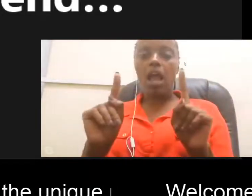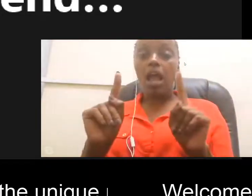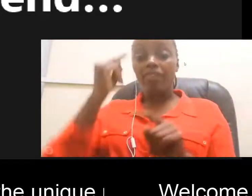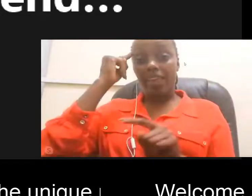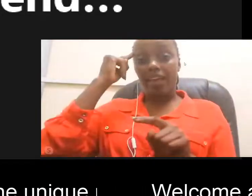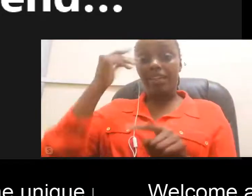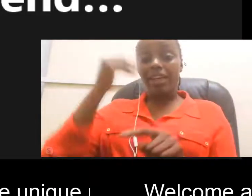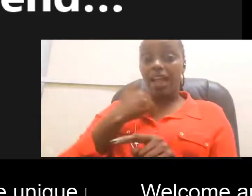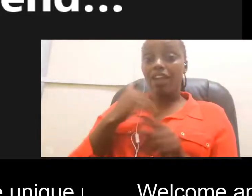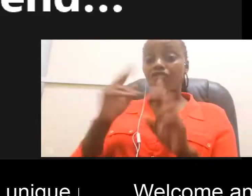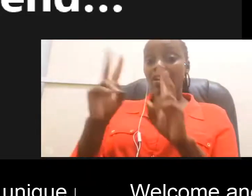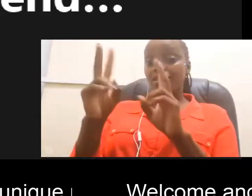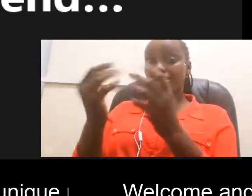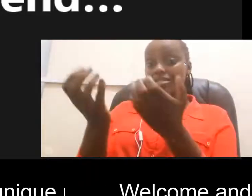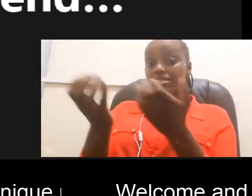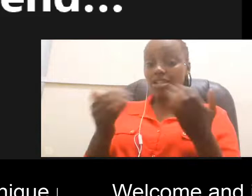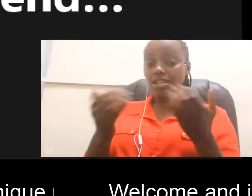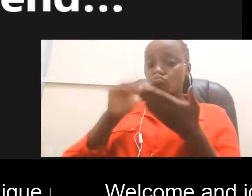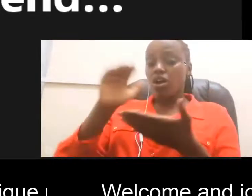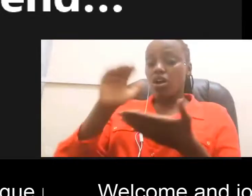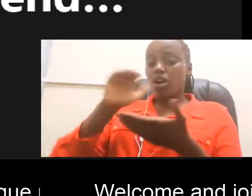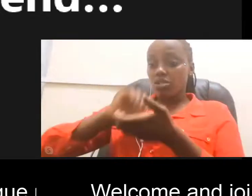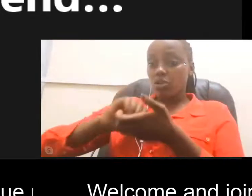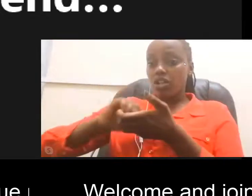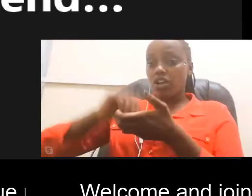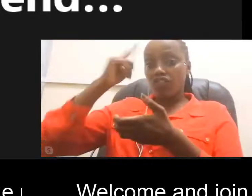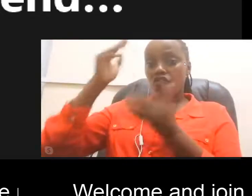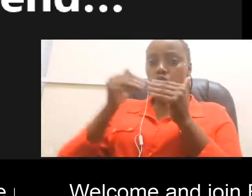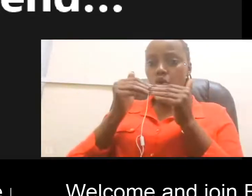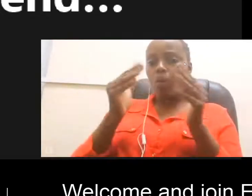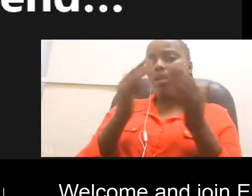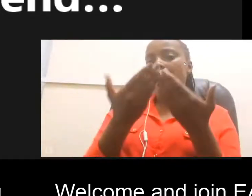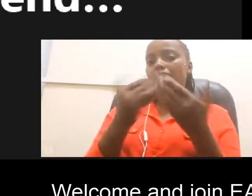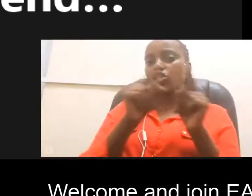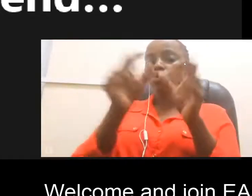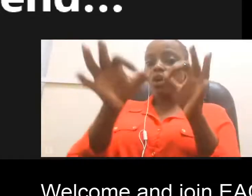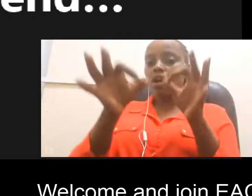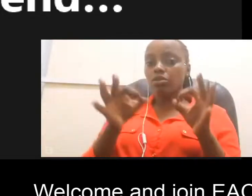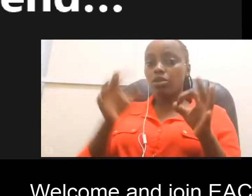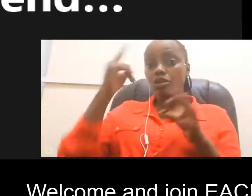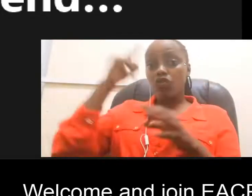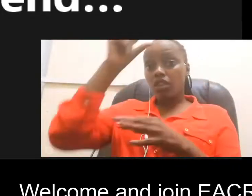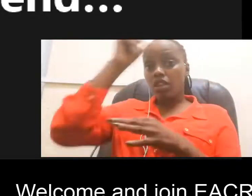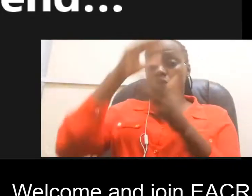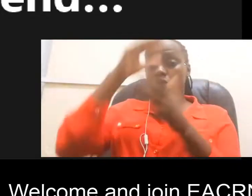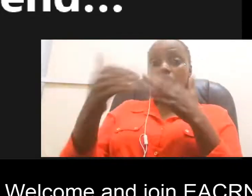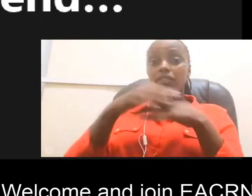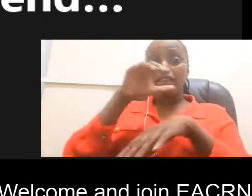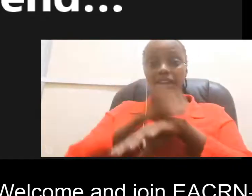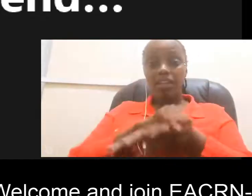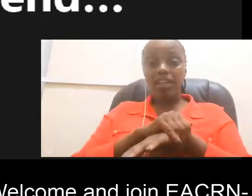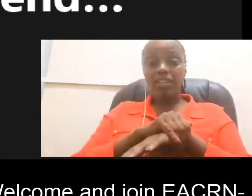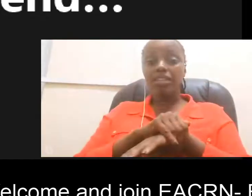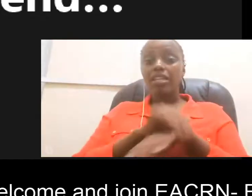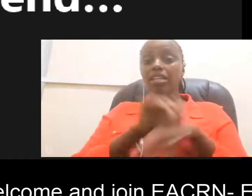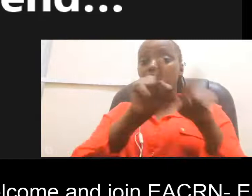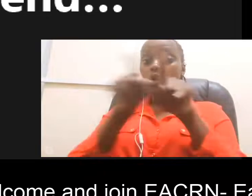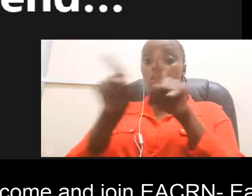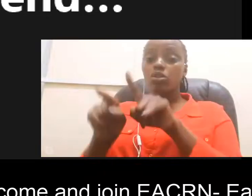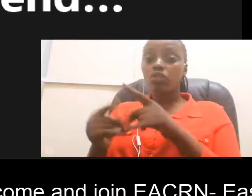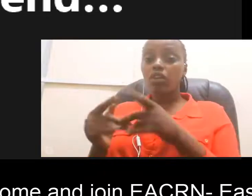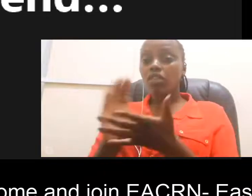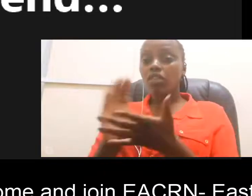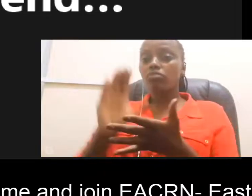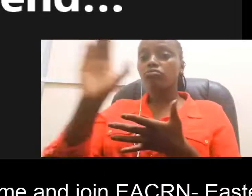need to be more engaged for more openness by governments on what they're receiving. And again, the allocation on child